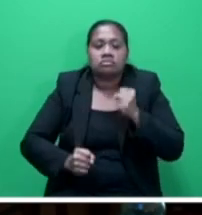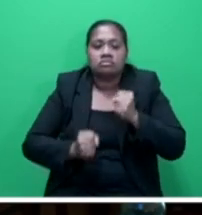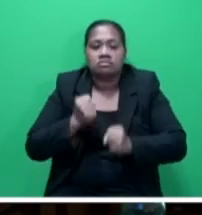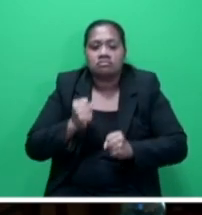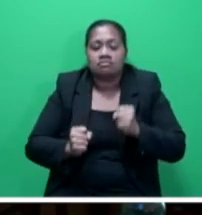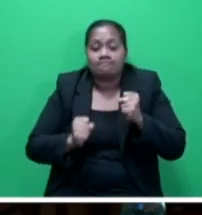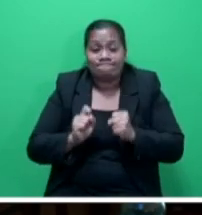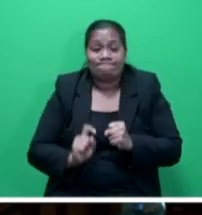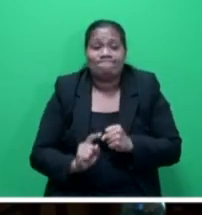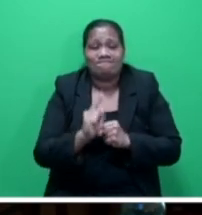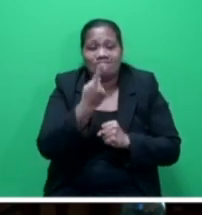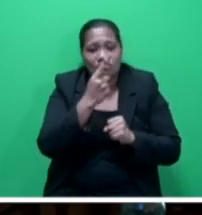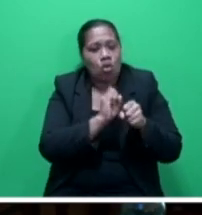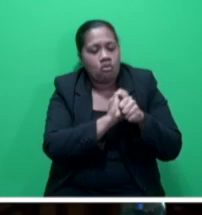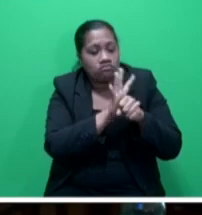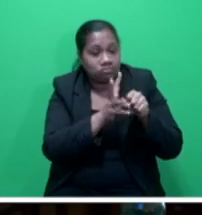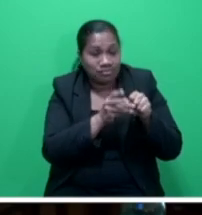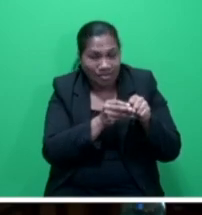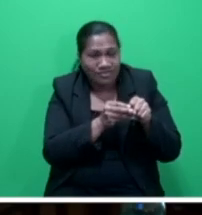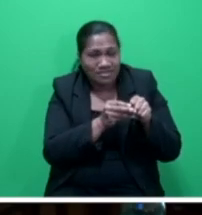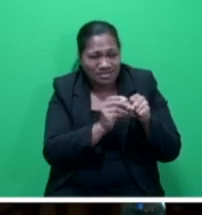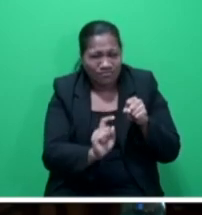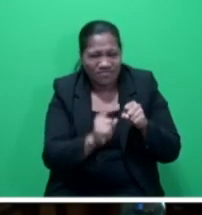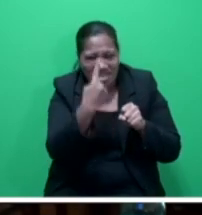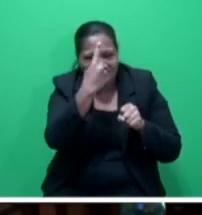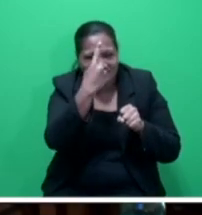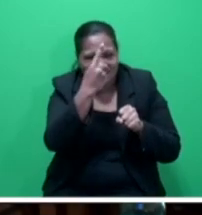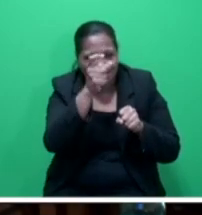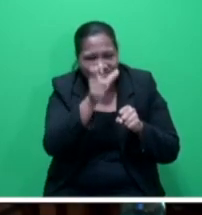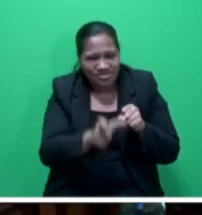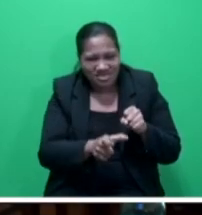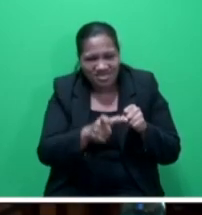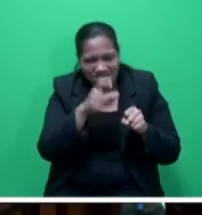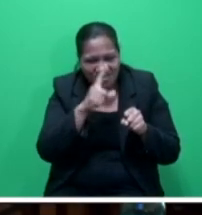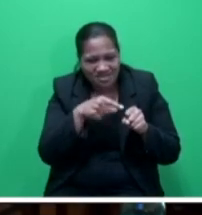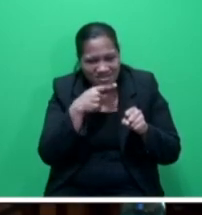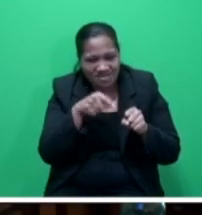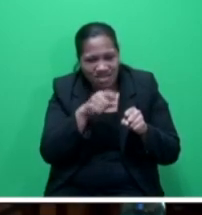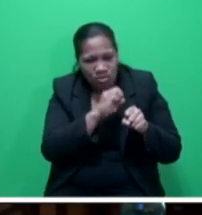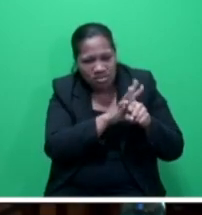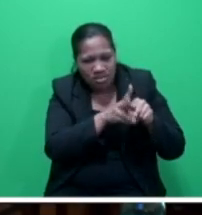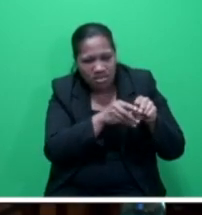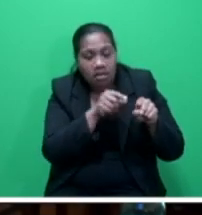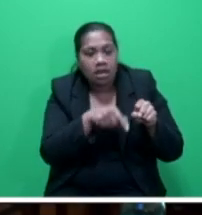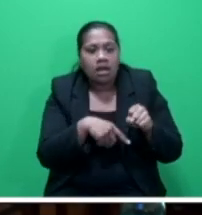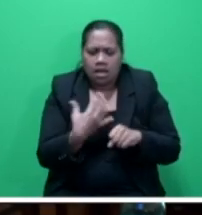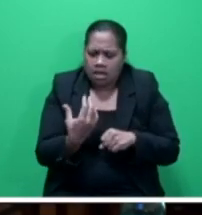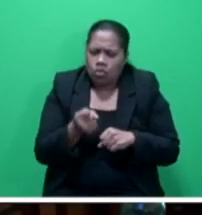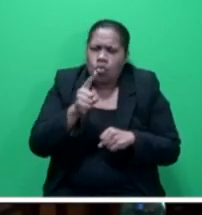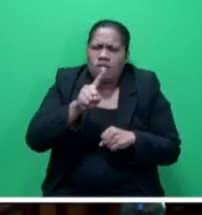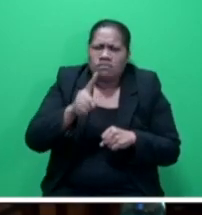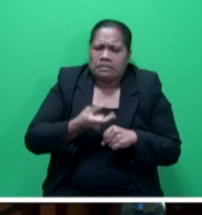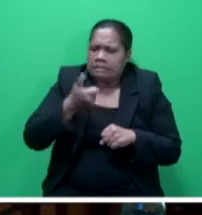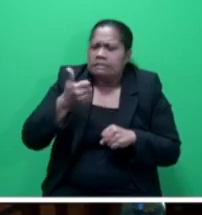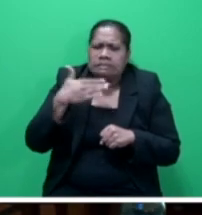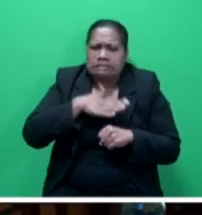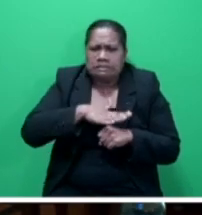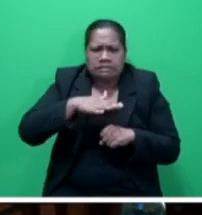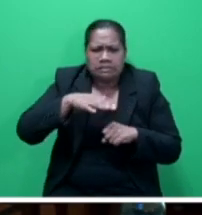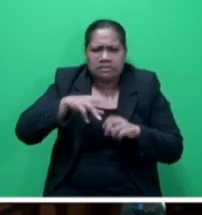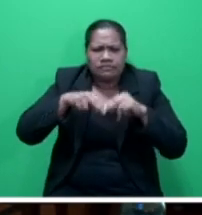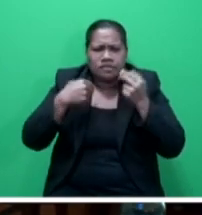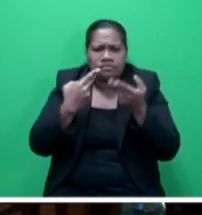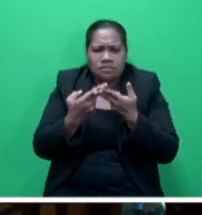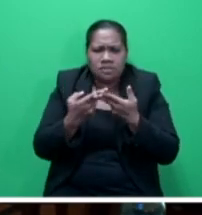first COVID case. Currently, there are over 1,600 households occupying Public Rental